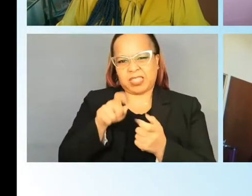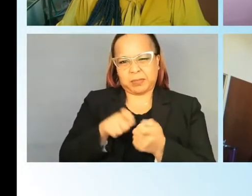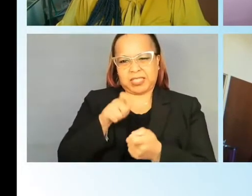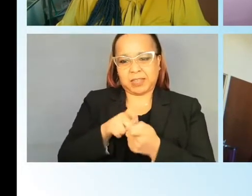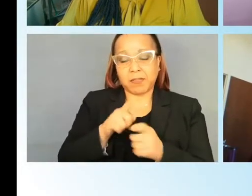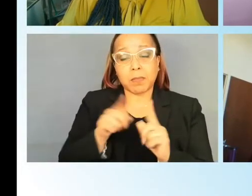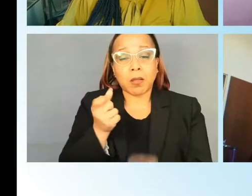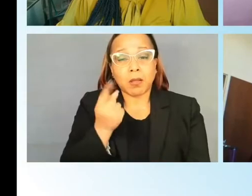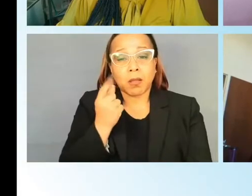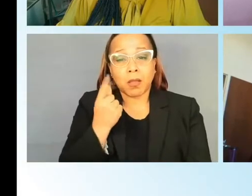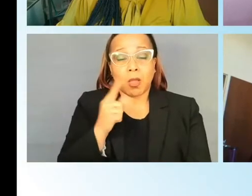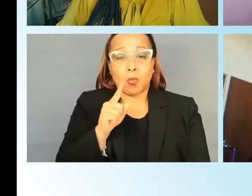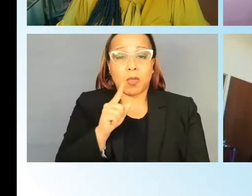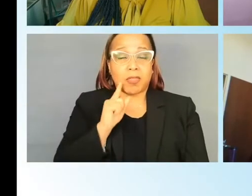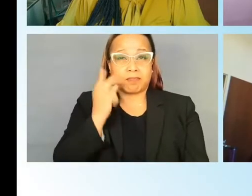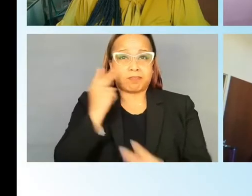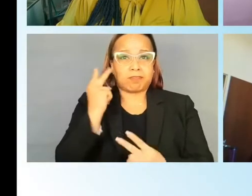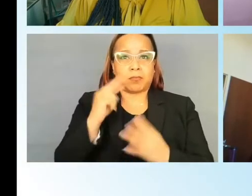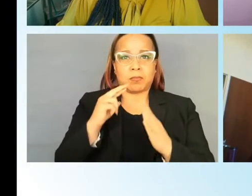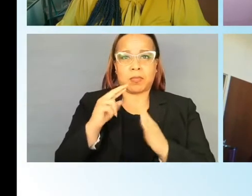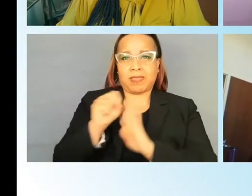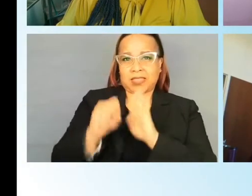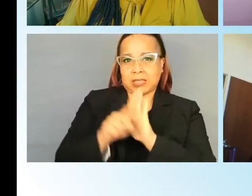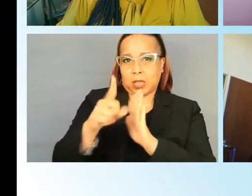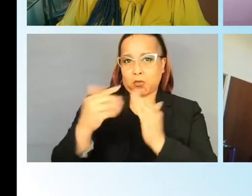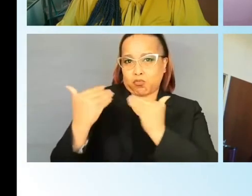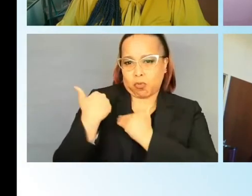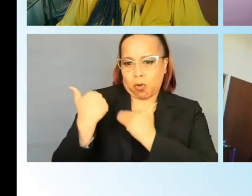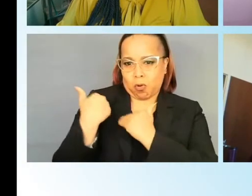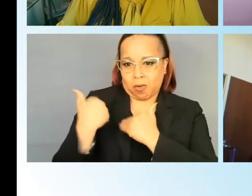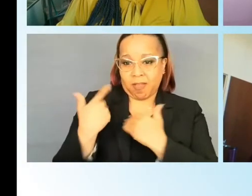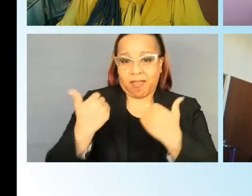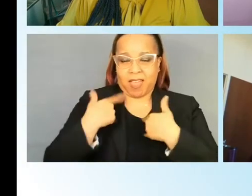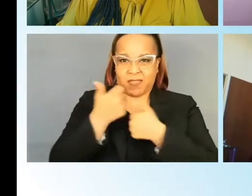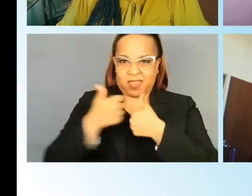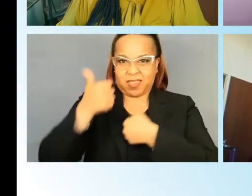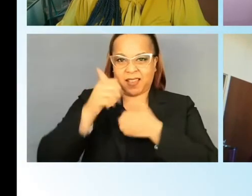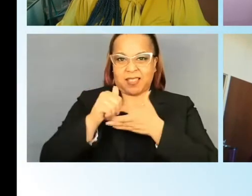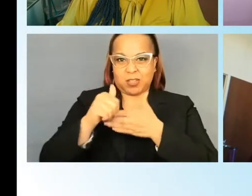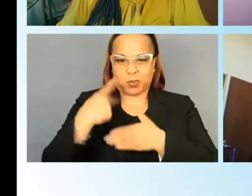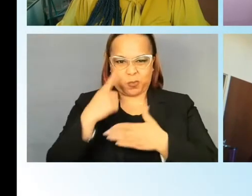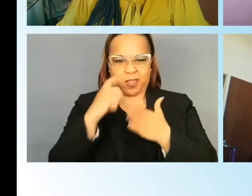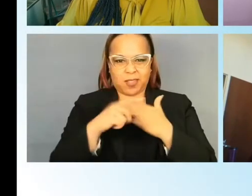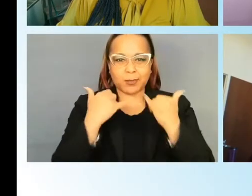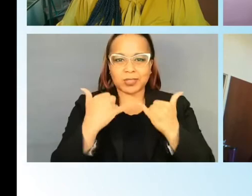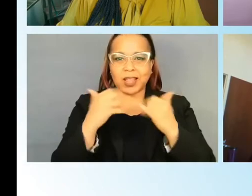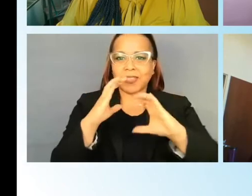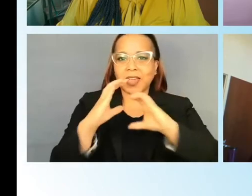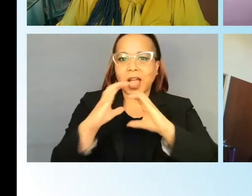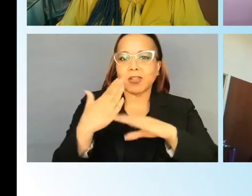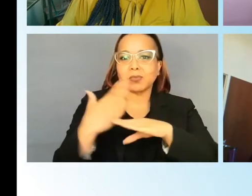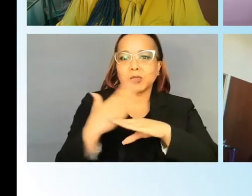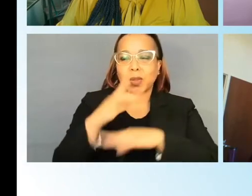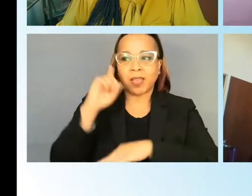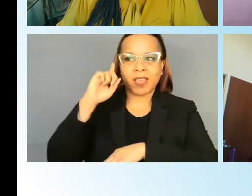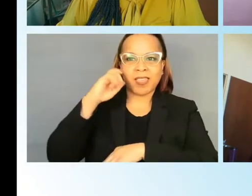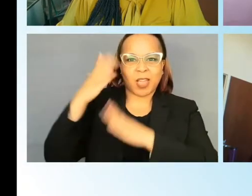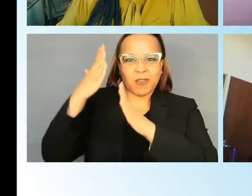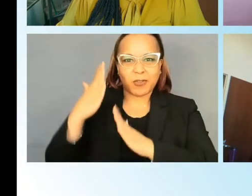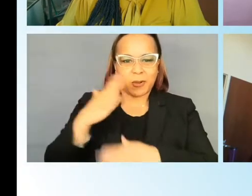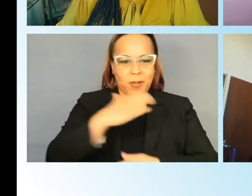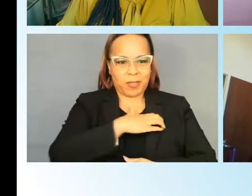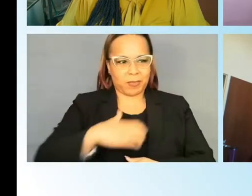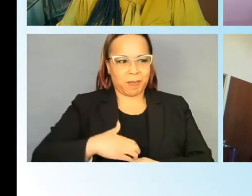terms of reflecting on the role of the state, having that leadership, which we saw even today in the conversation between the governor and the mayor,